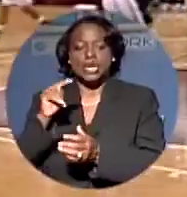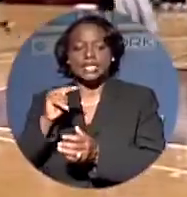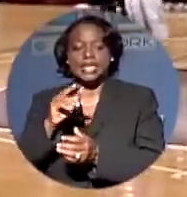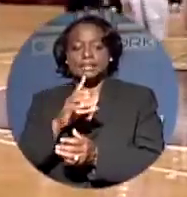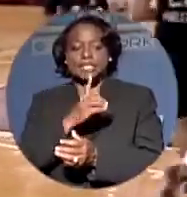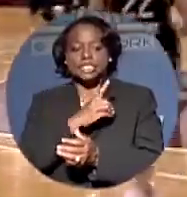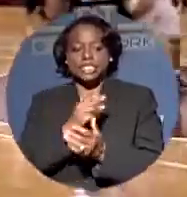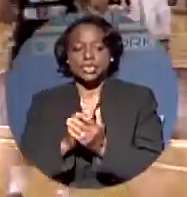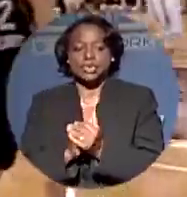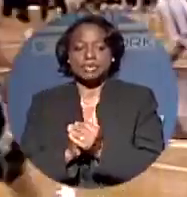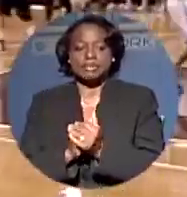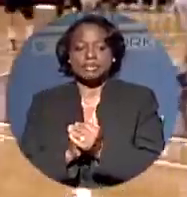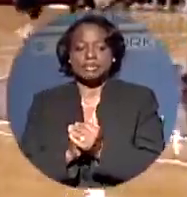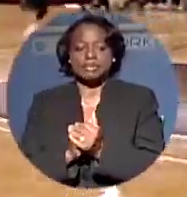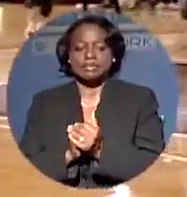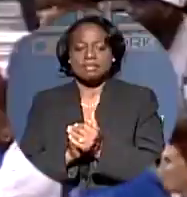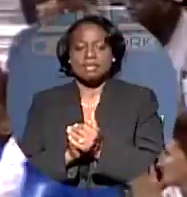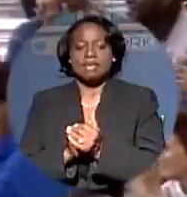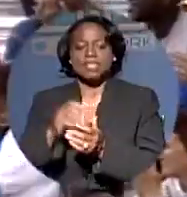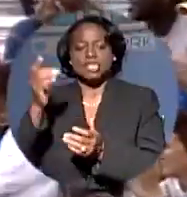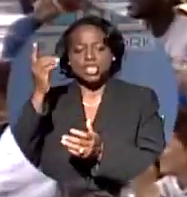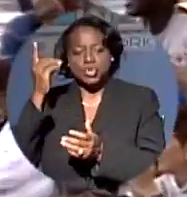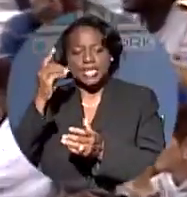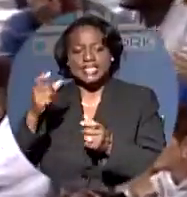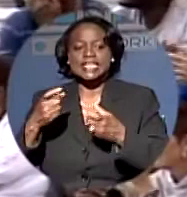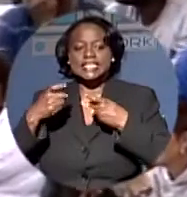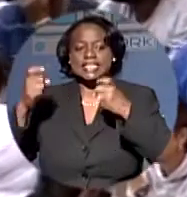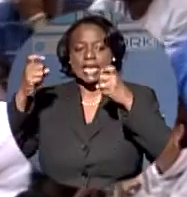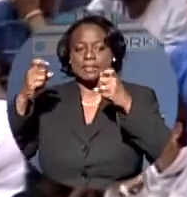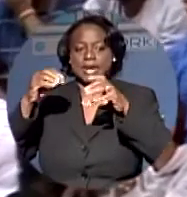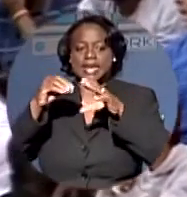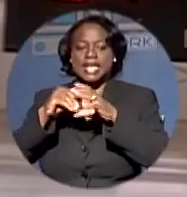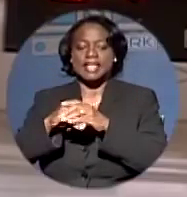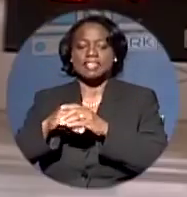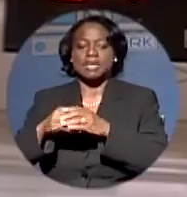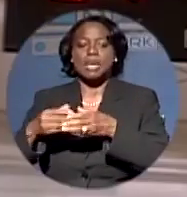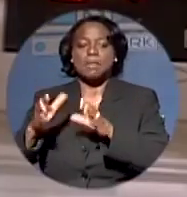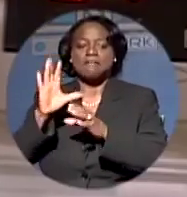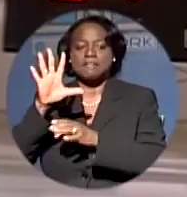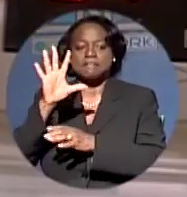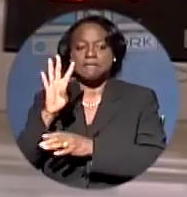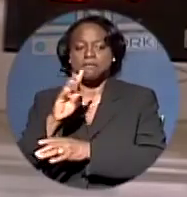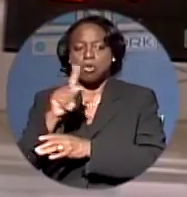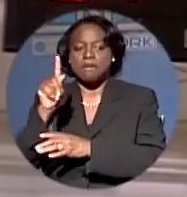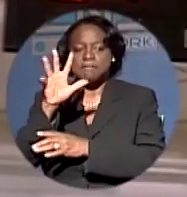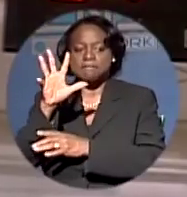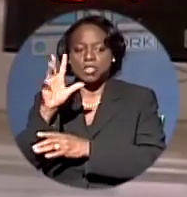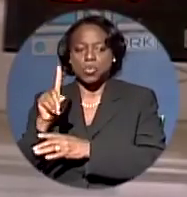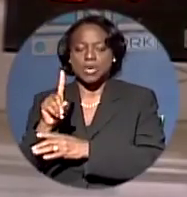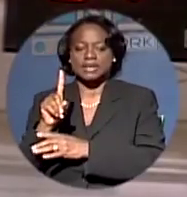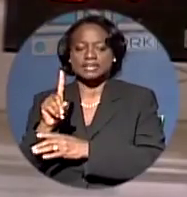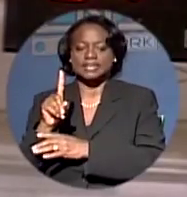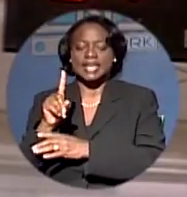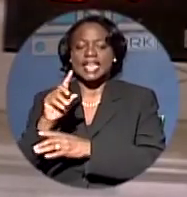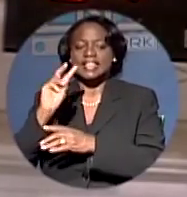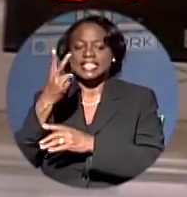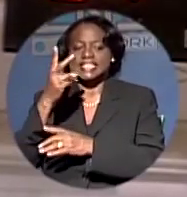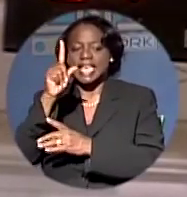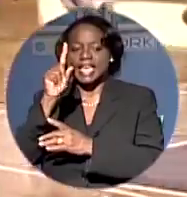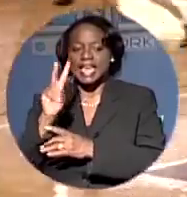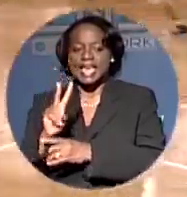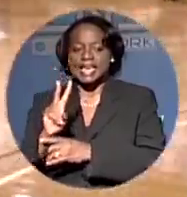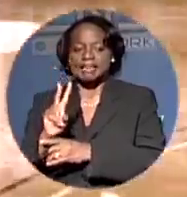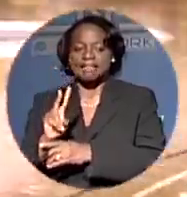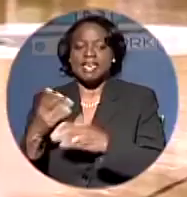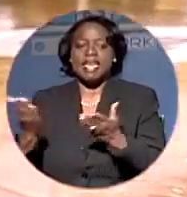hold on to your seat. The Dukies celebrating the lead in the ball game, 54-51 to score, and in the second half,